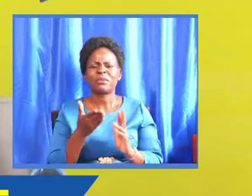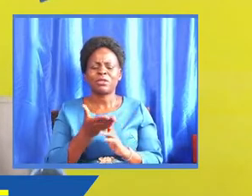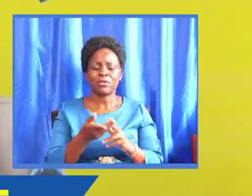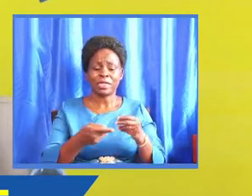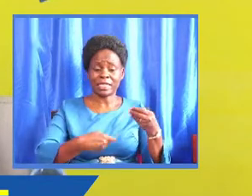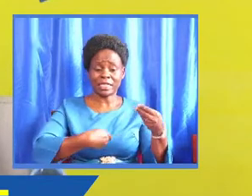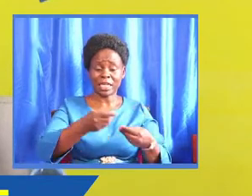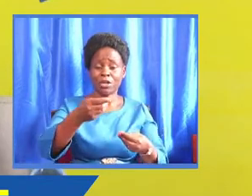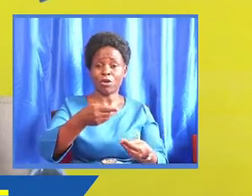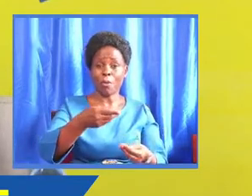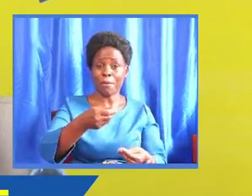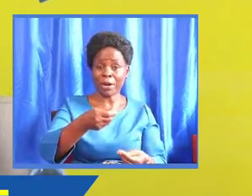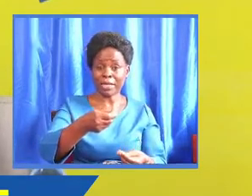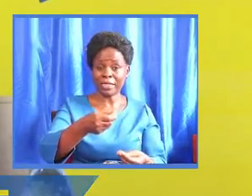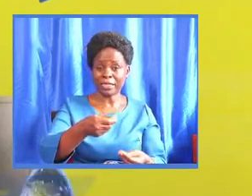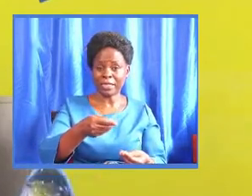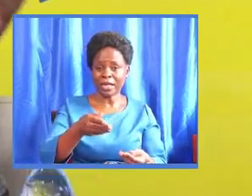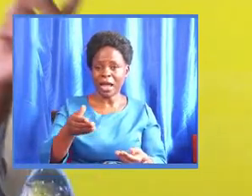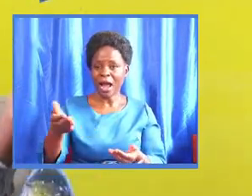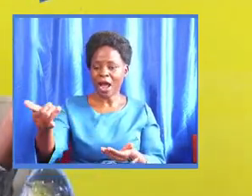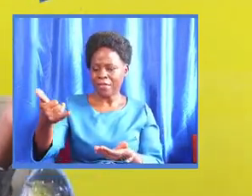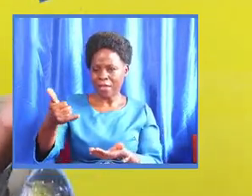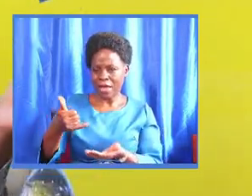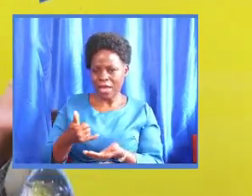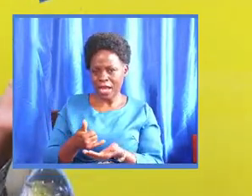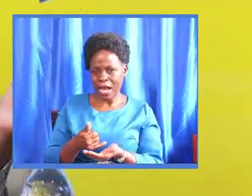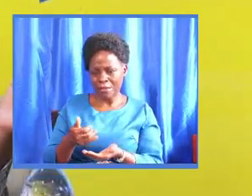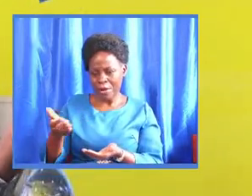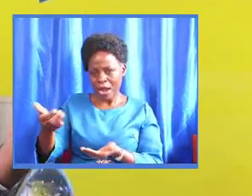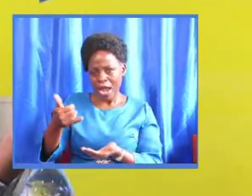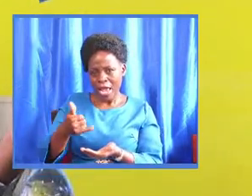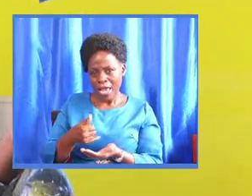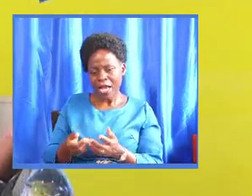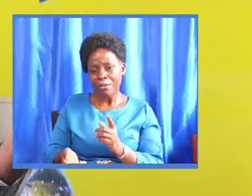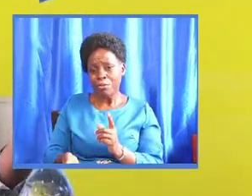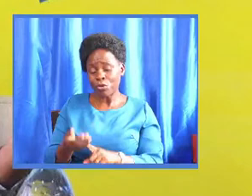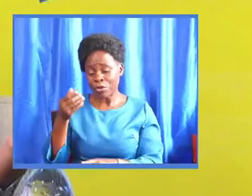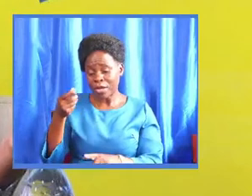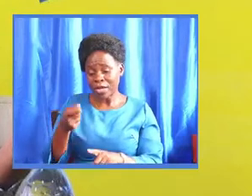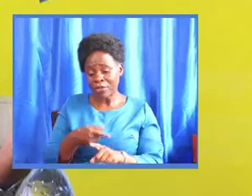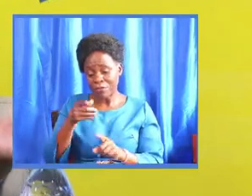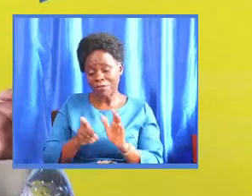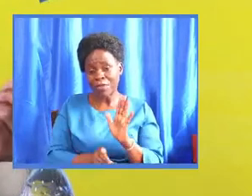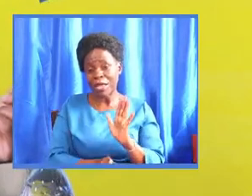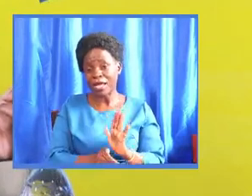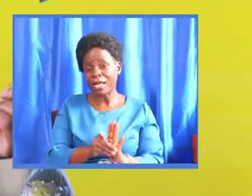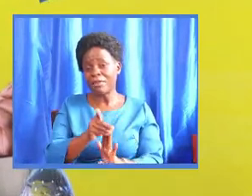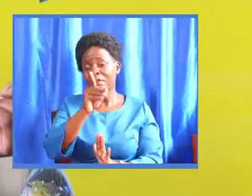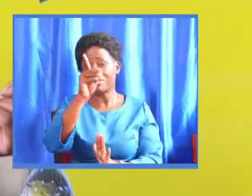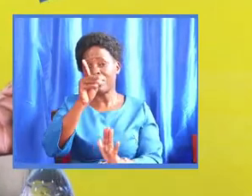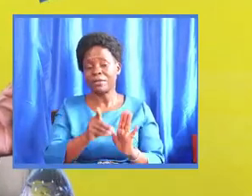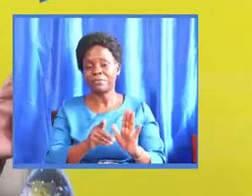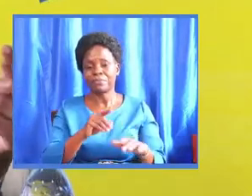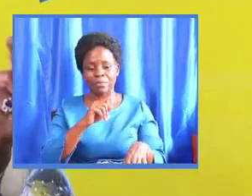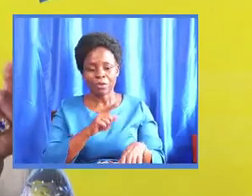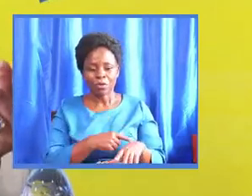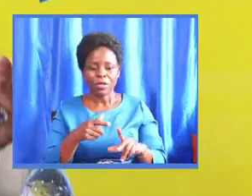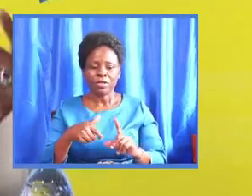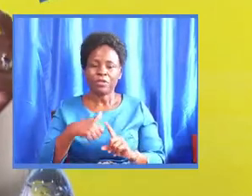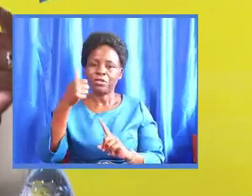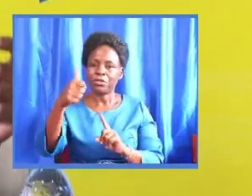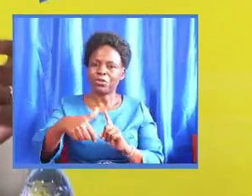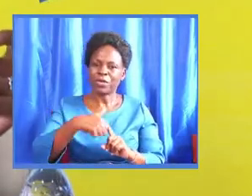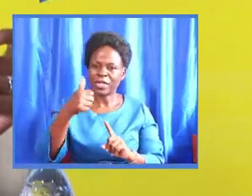price, okay, and the income that you're going to get, the income stream that you're going to get from the development when you rent it,